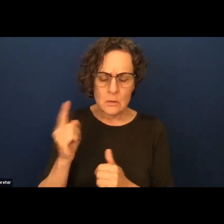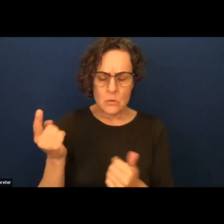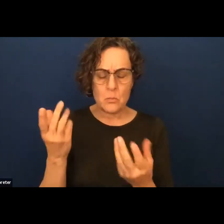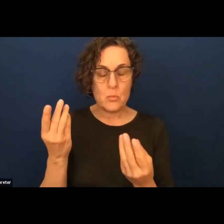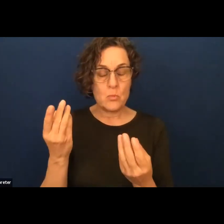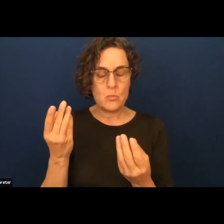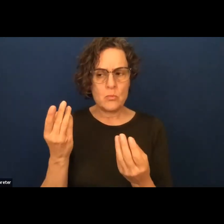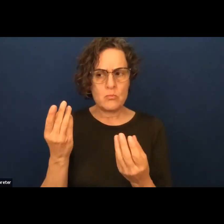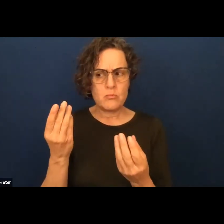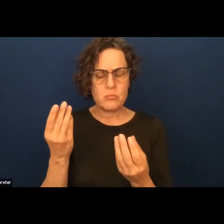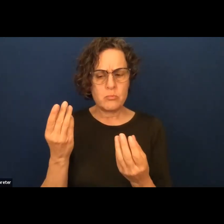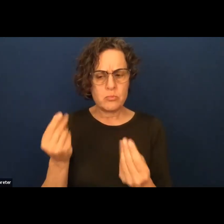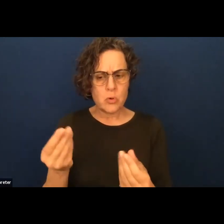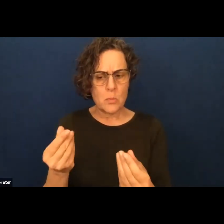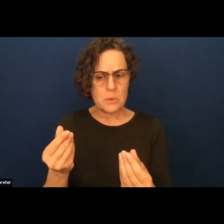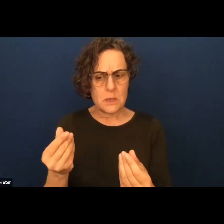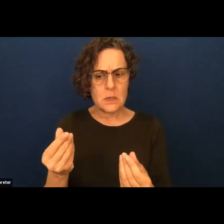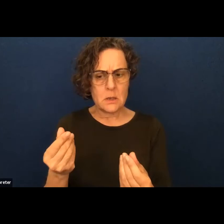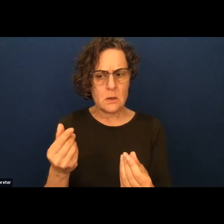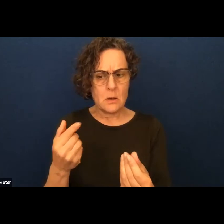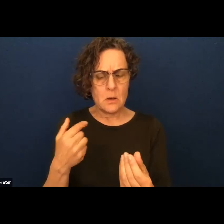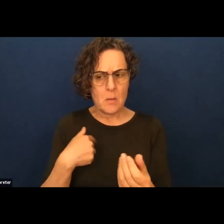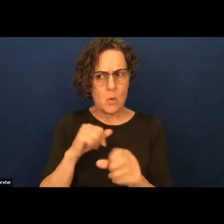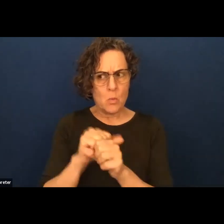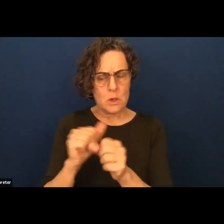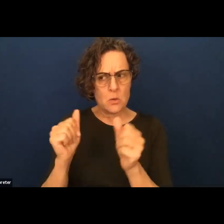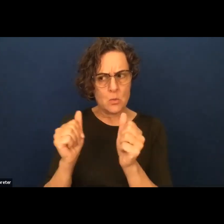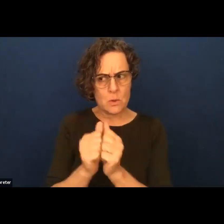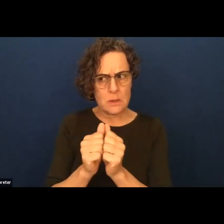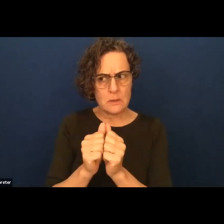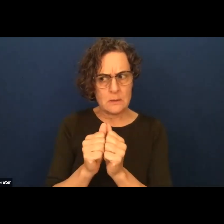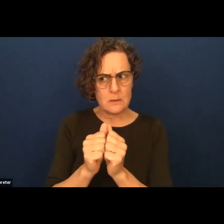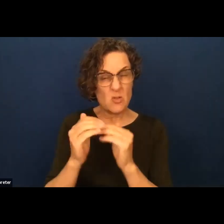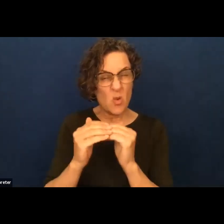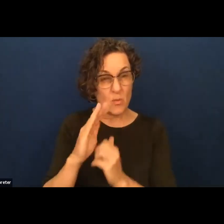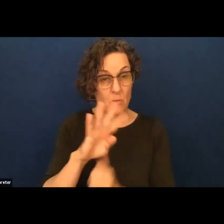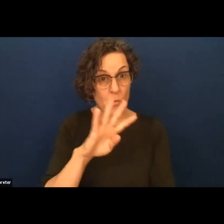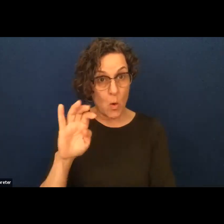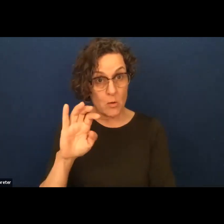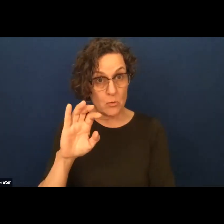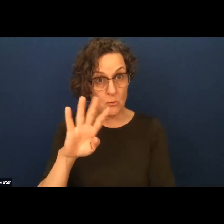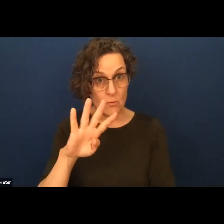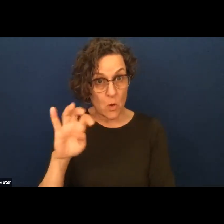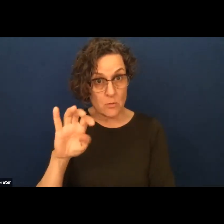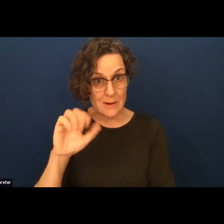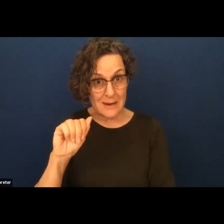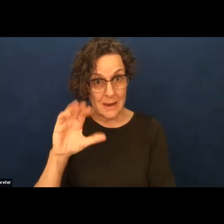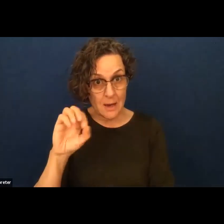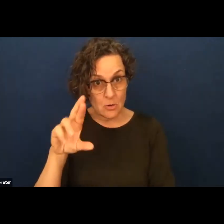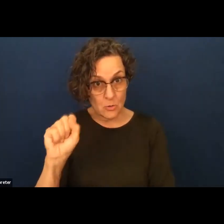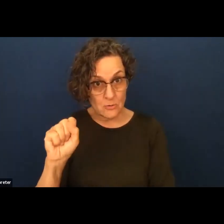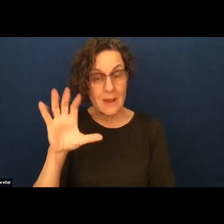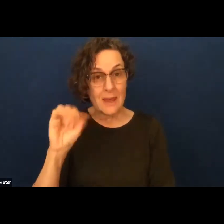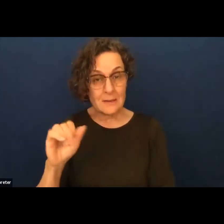we've been connected with is over 400 acres. And it's in the timber production